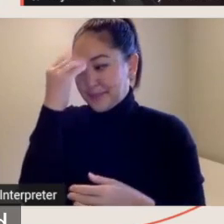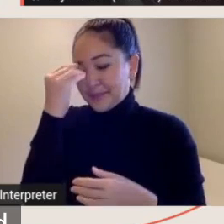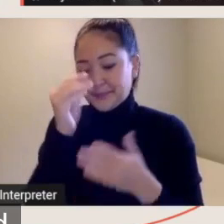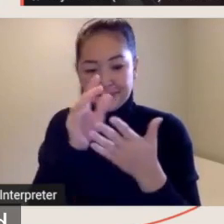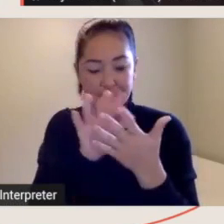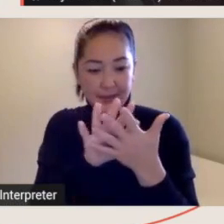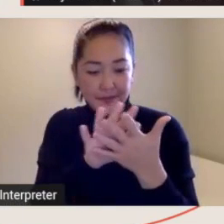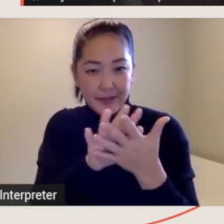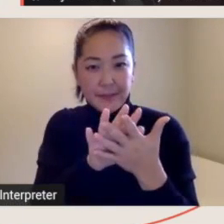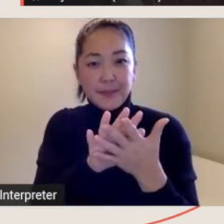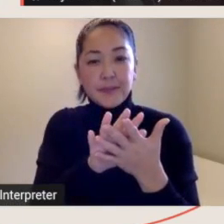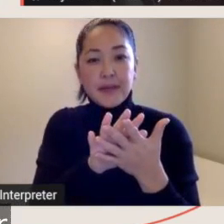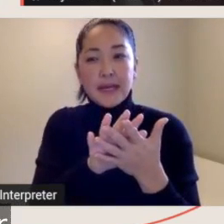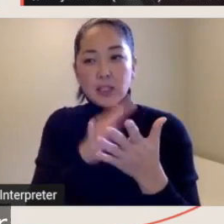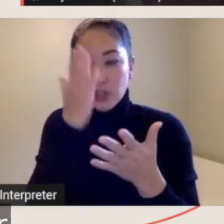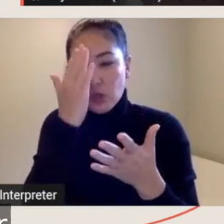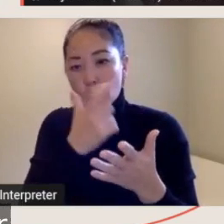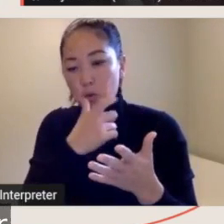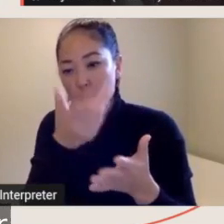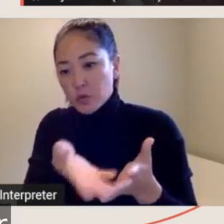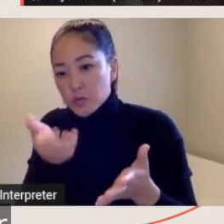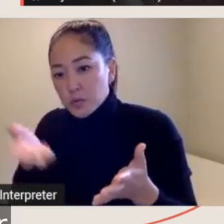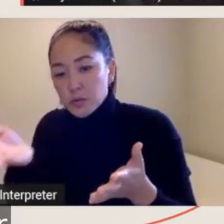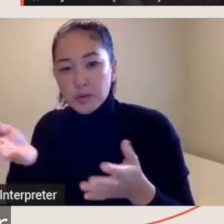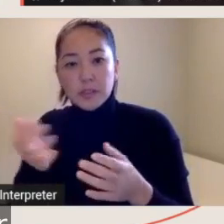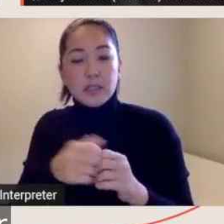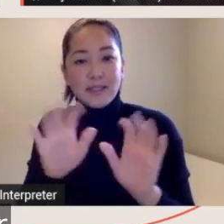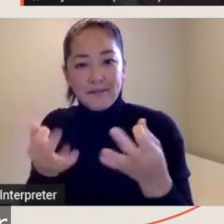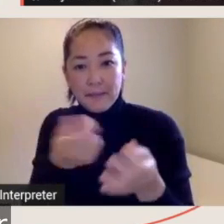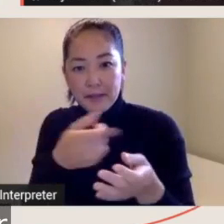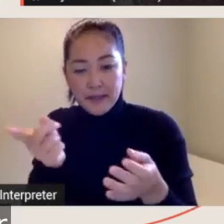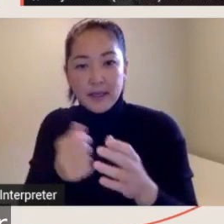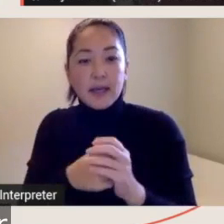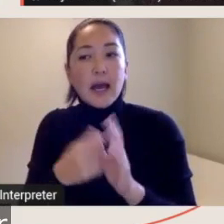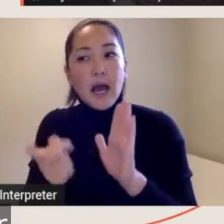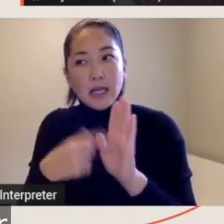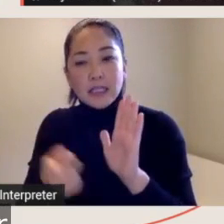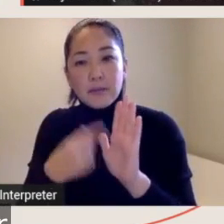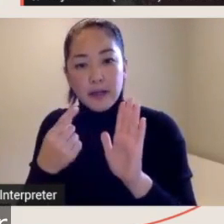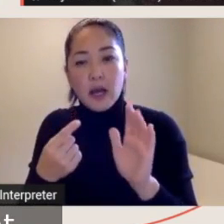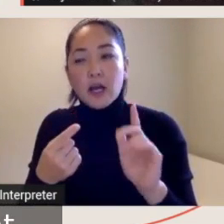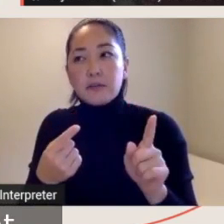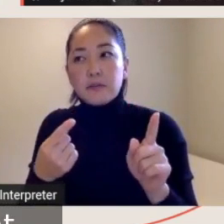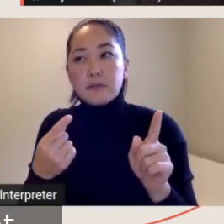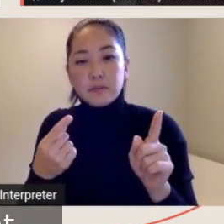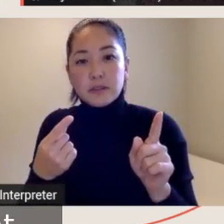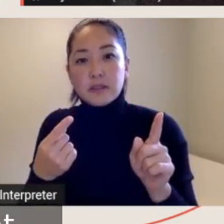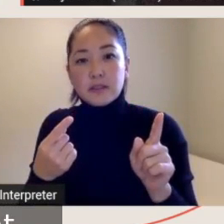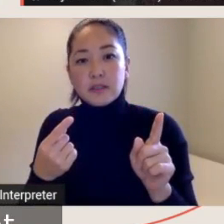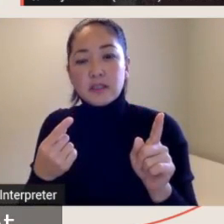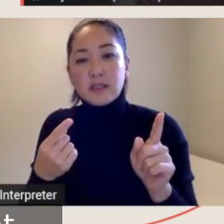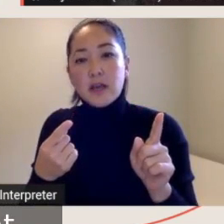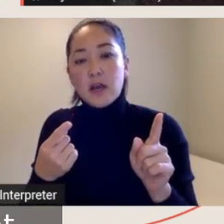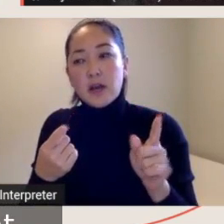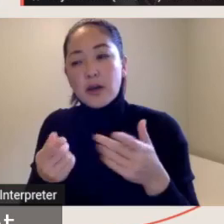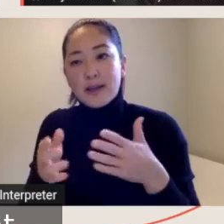film, to know them better, and to, at times, trigger some of the events, or at least